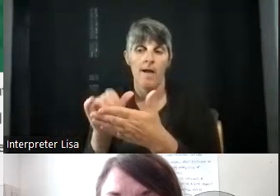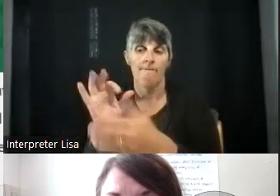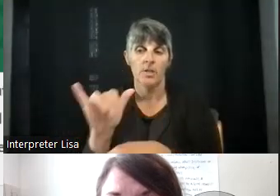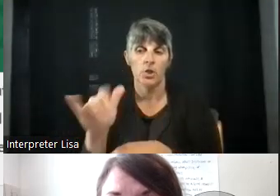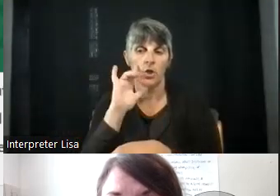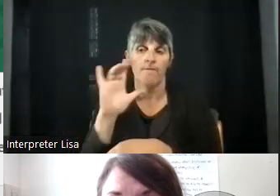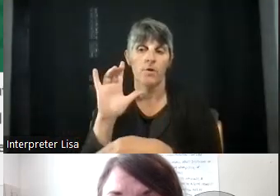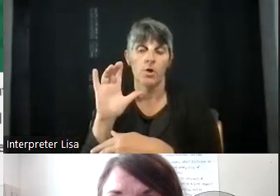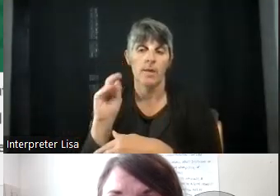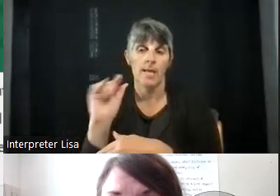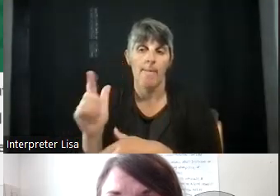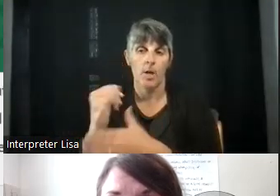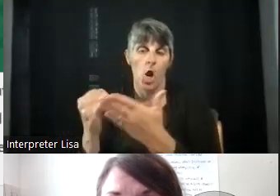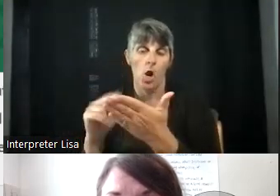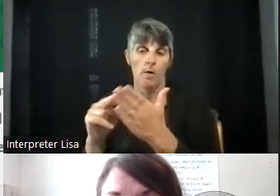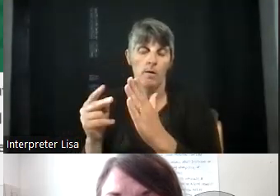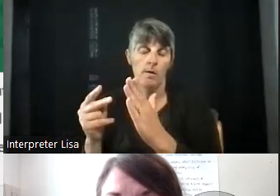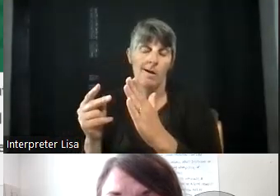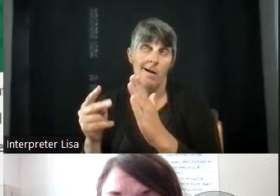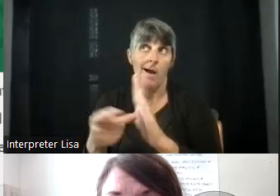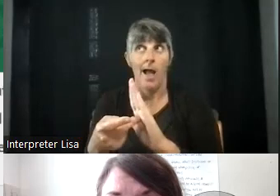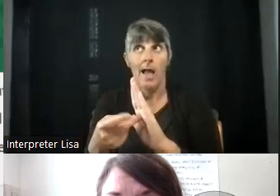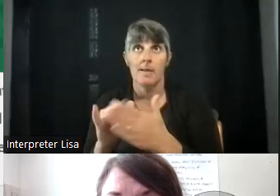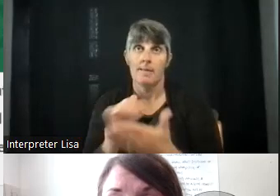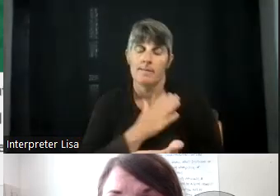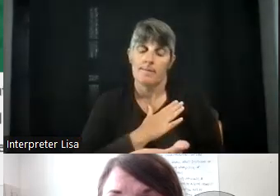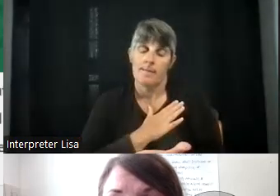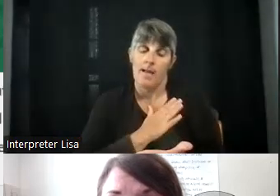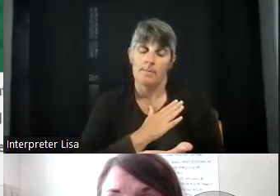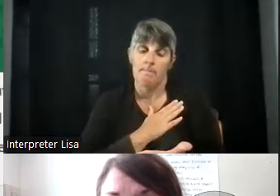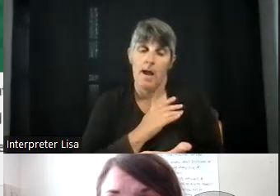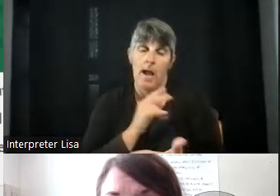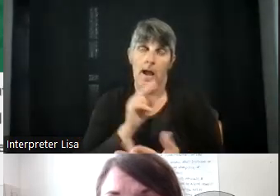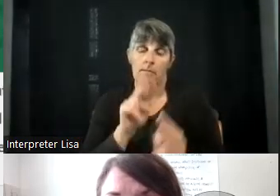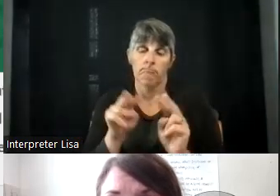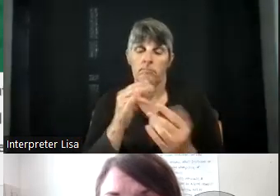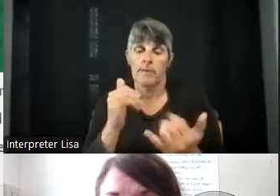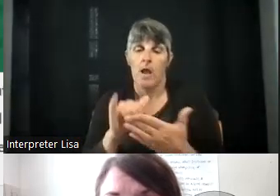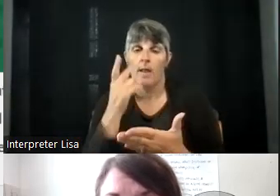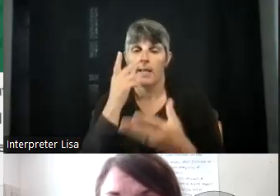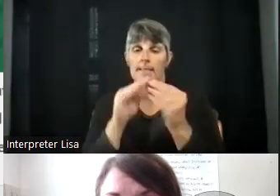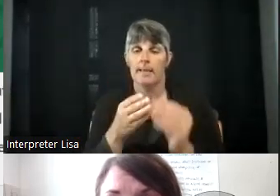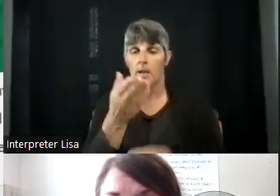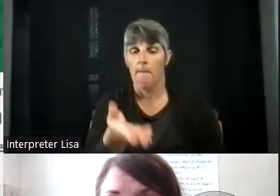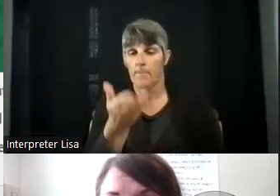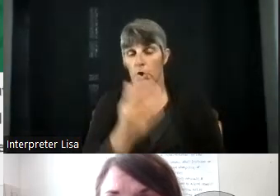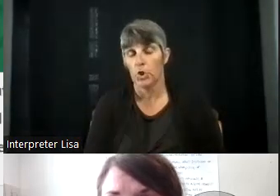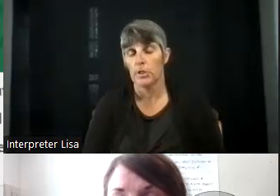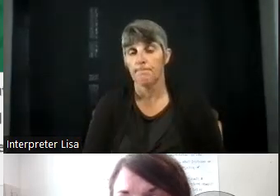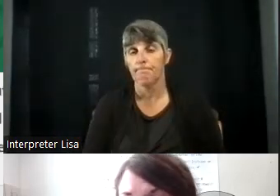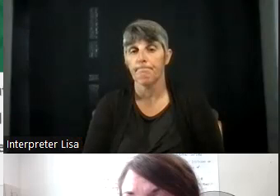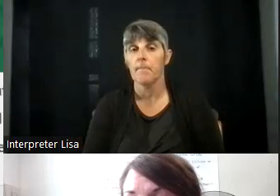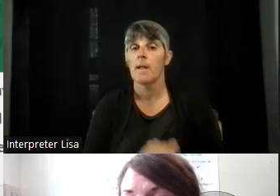for the capital art program. I mean, that's my take now that I see those numbers, that